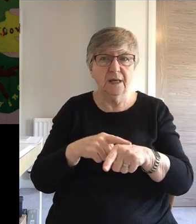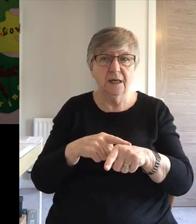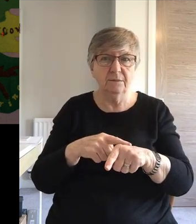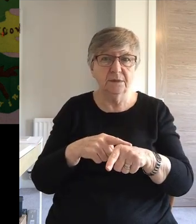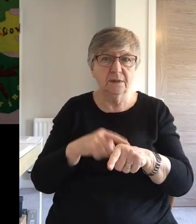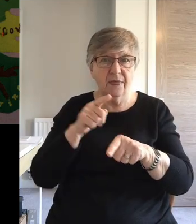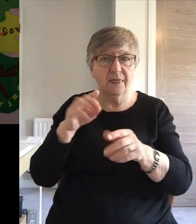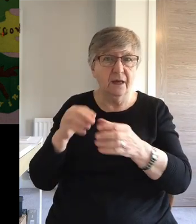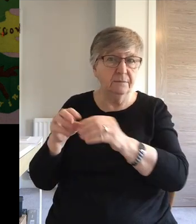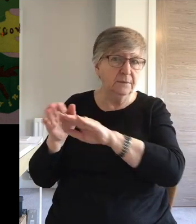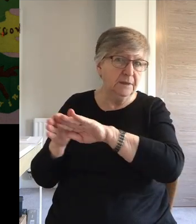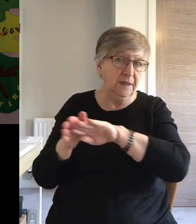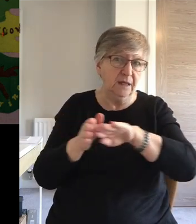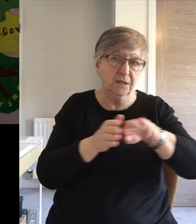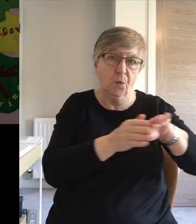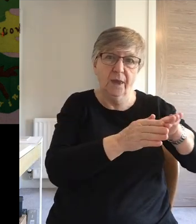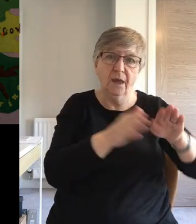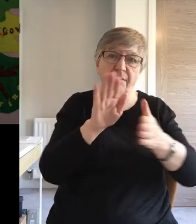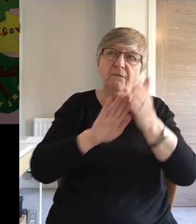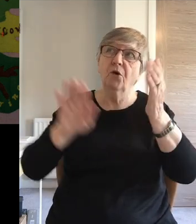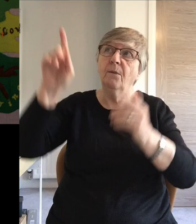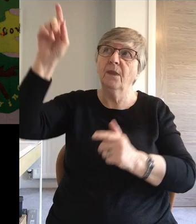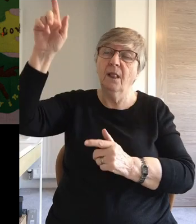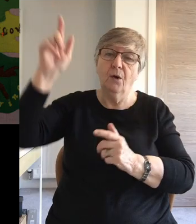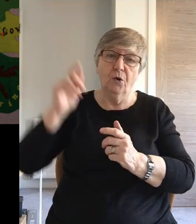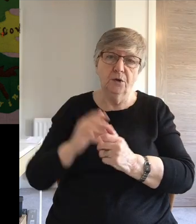so often that's what drags us away from the Lord.